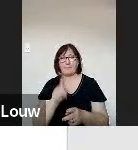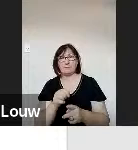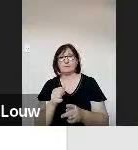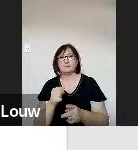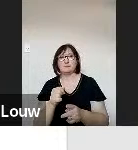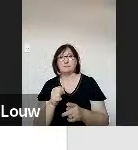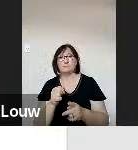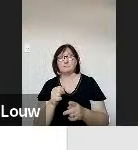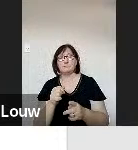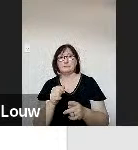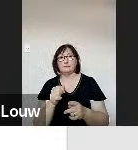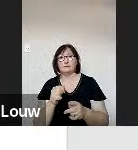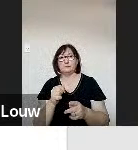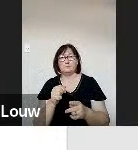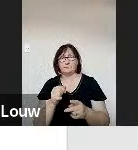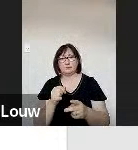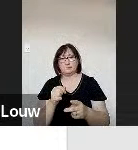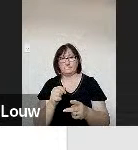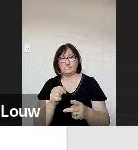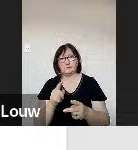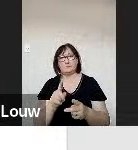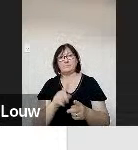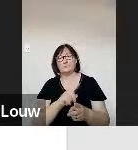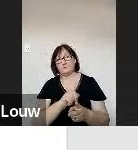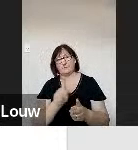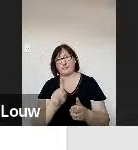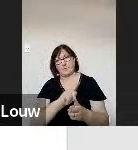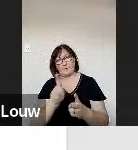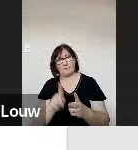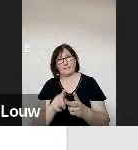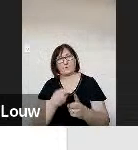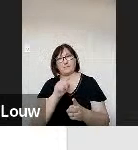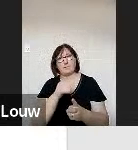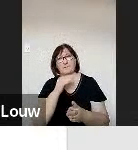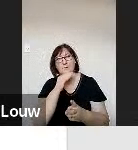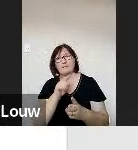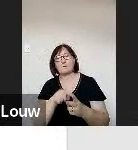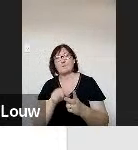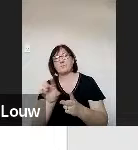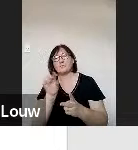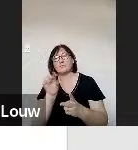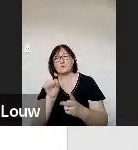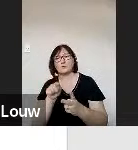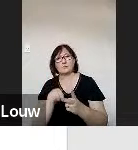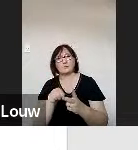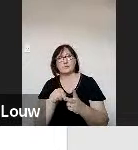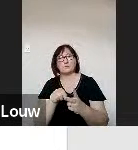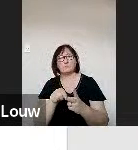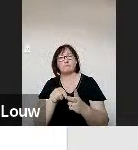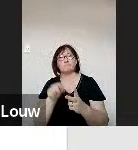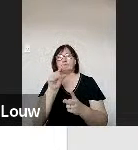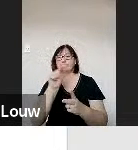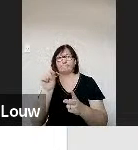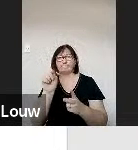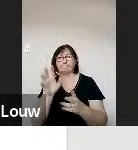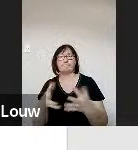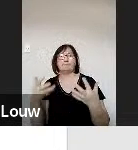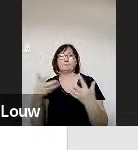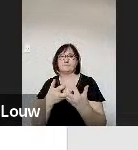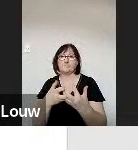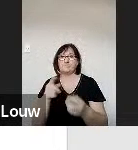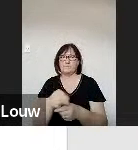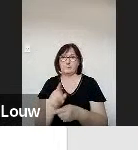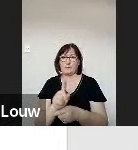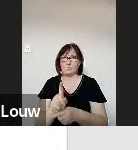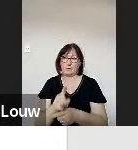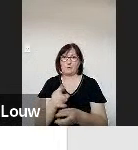goods. And a third, one will have to select the heading which is more appropriate to the